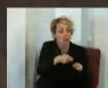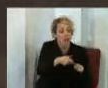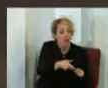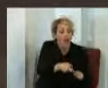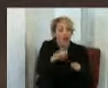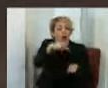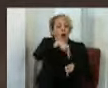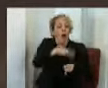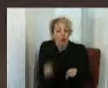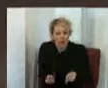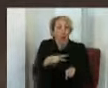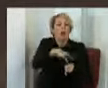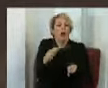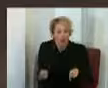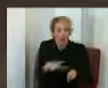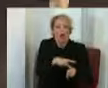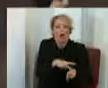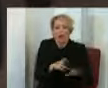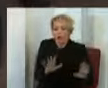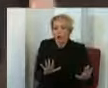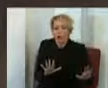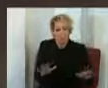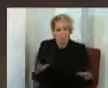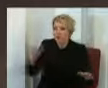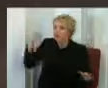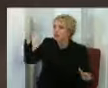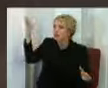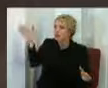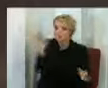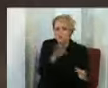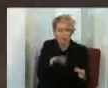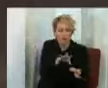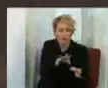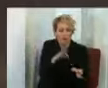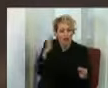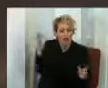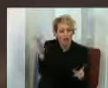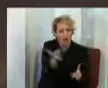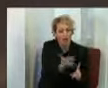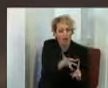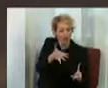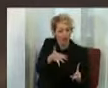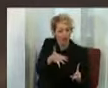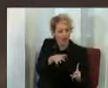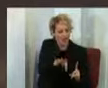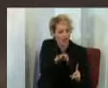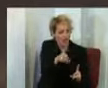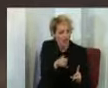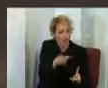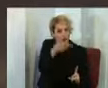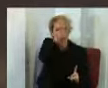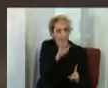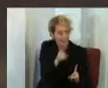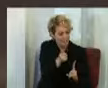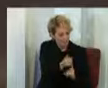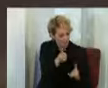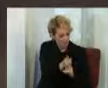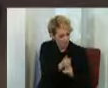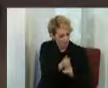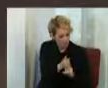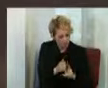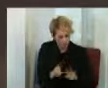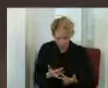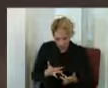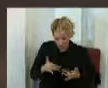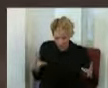water and get them well and get them whole and to fill them with the Holy Spirit and to find their God self, that we'll have the time to figure out